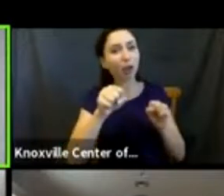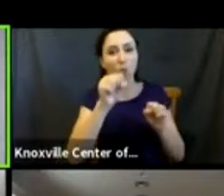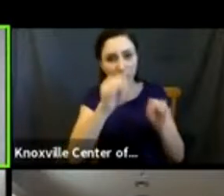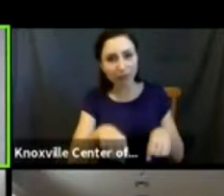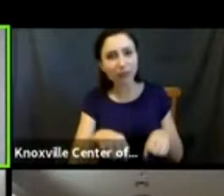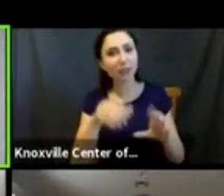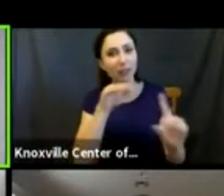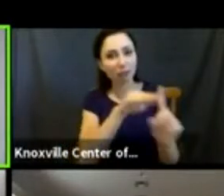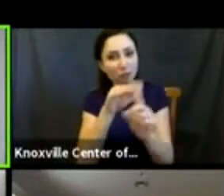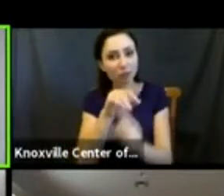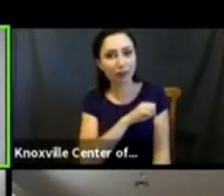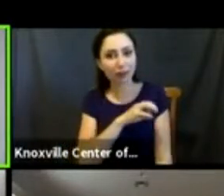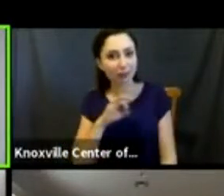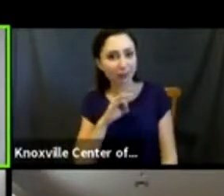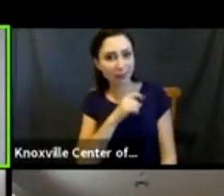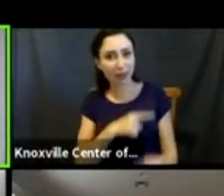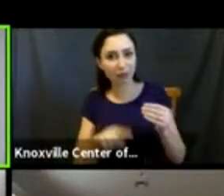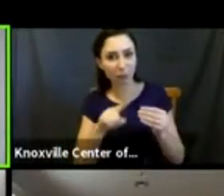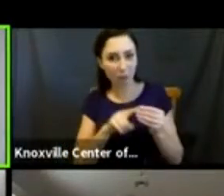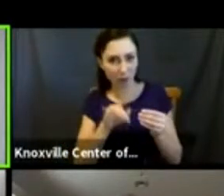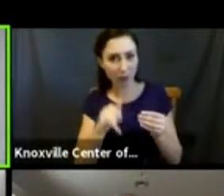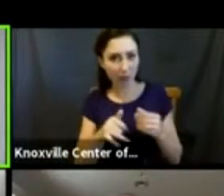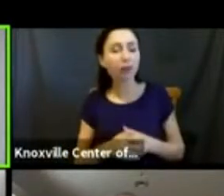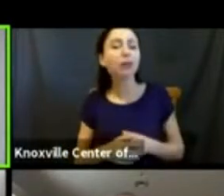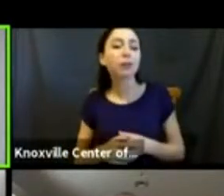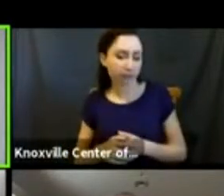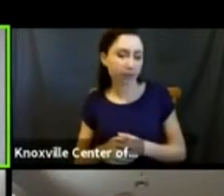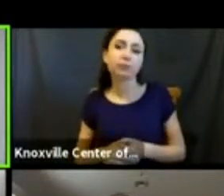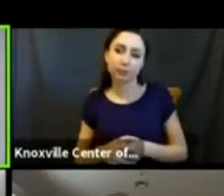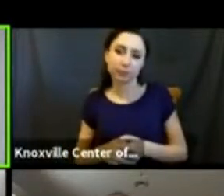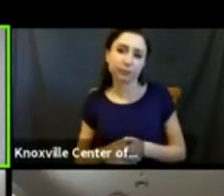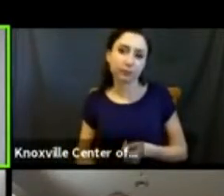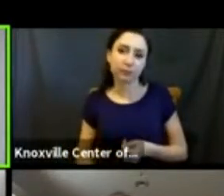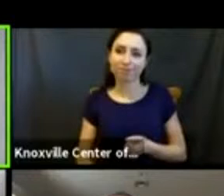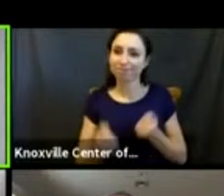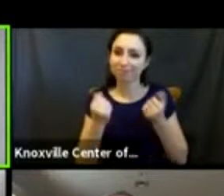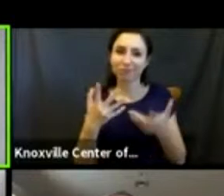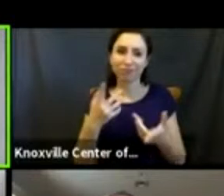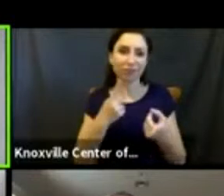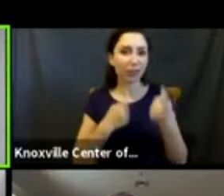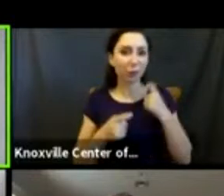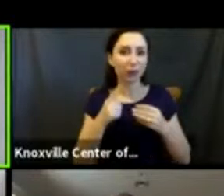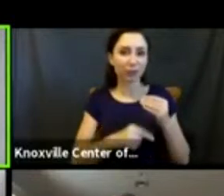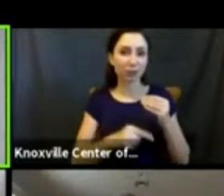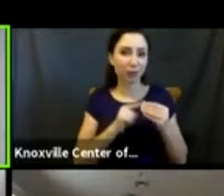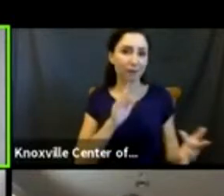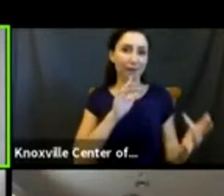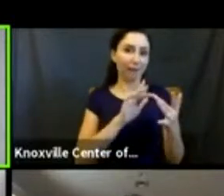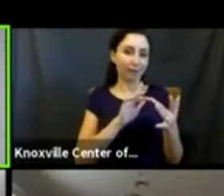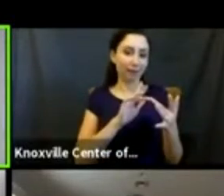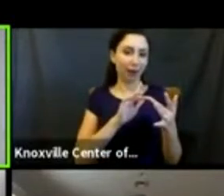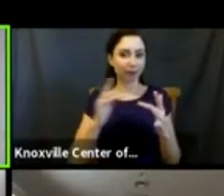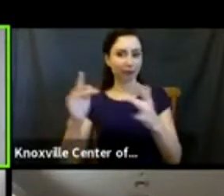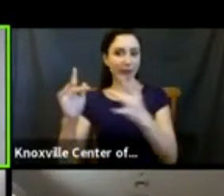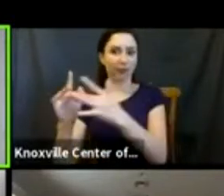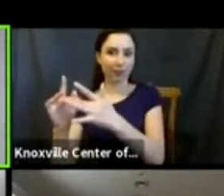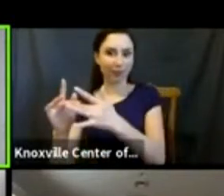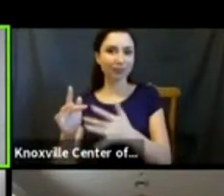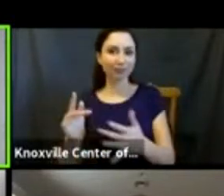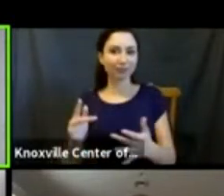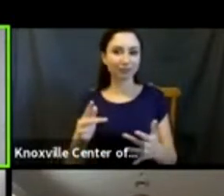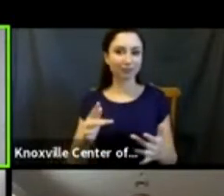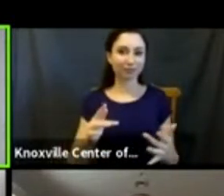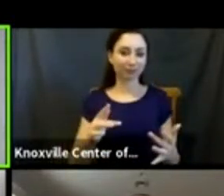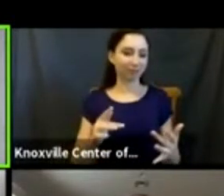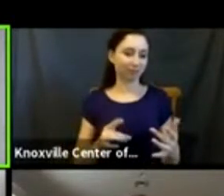staff about that. I know we get a lot of questions about contacts of contacts, and contact of a